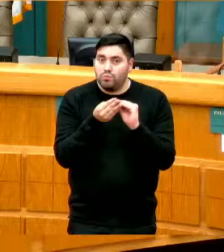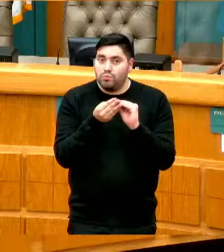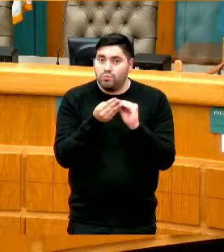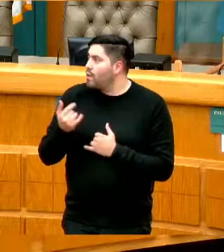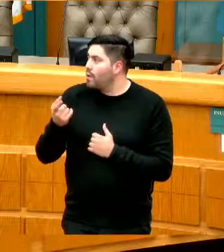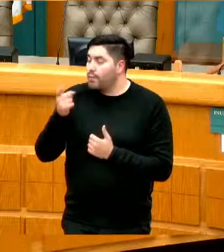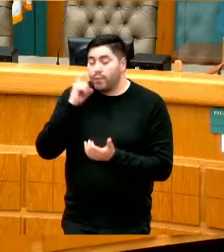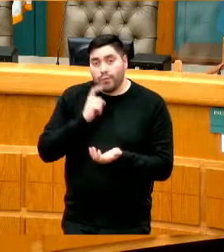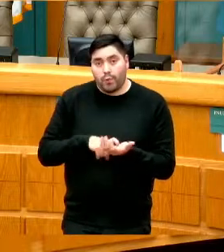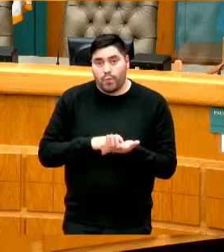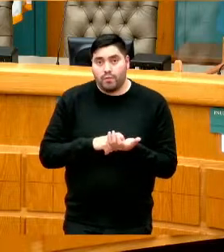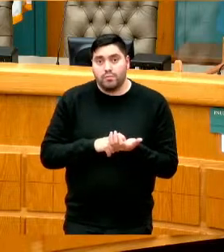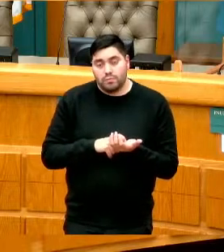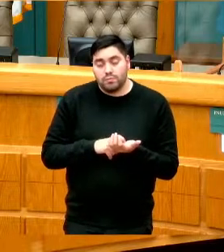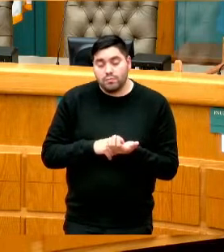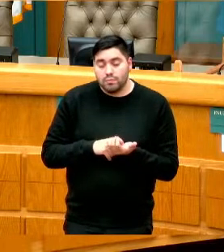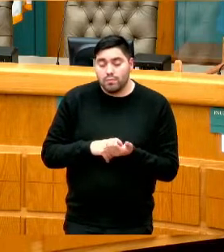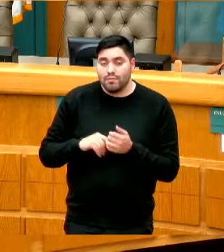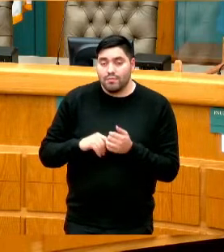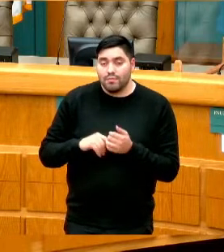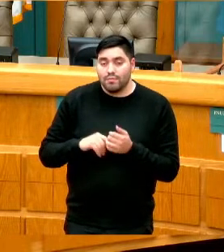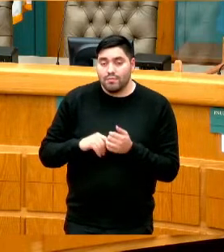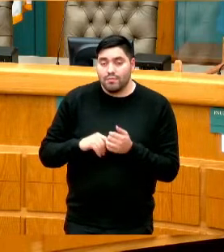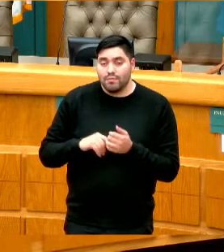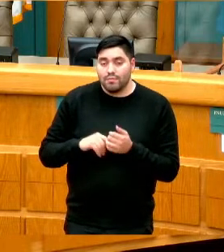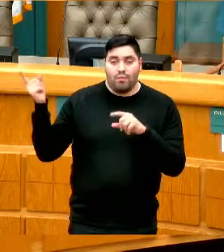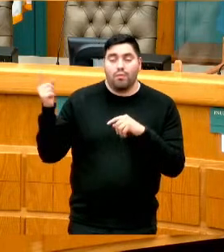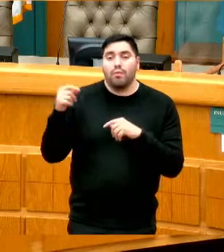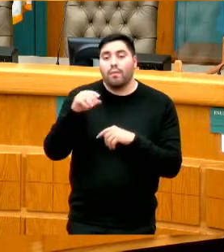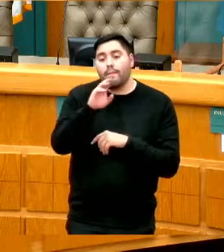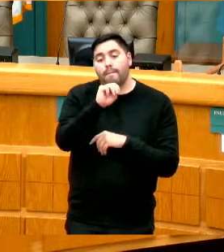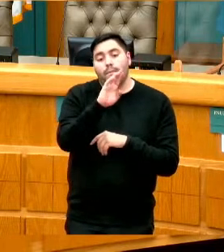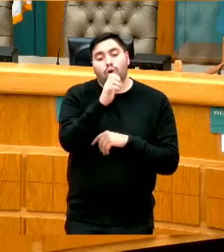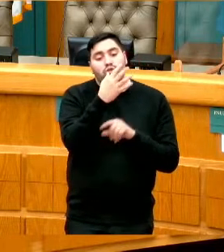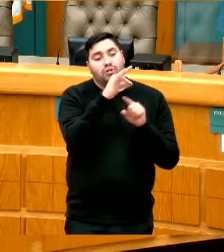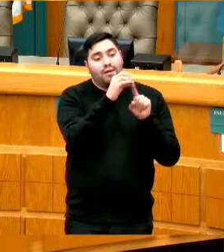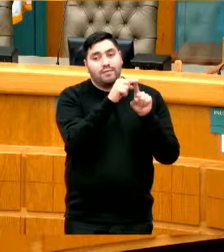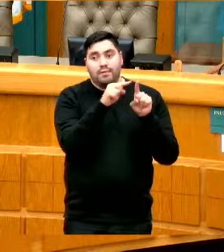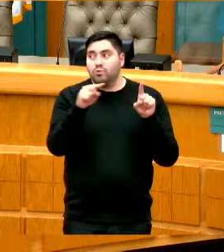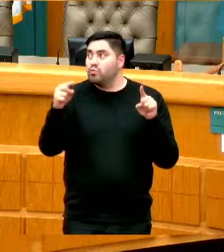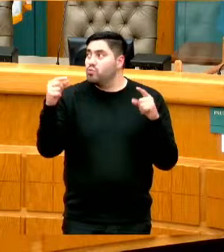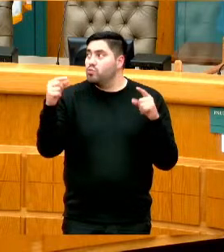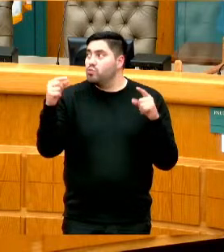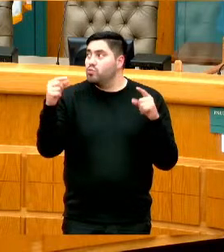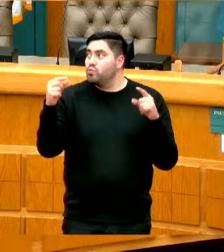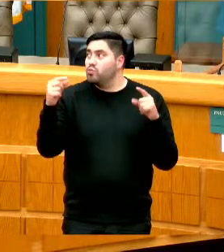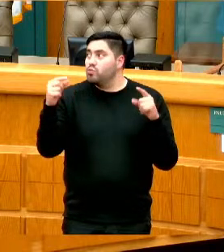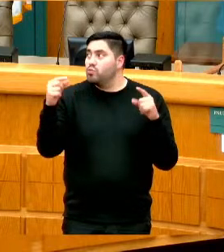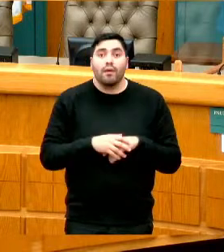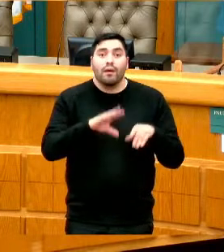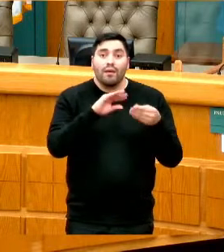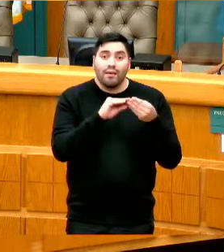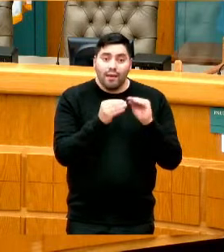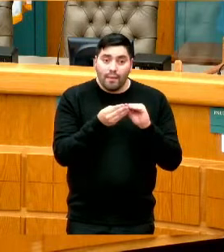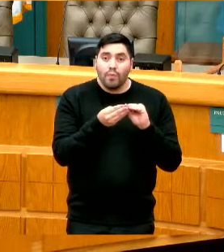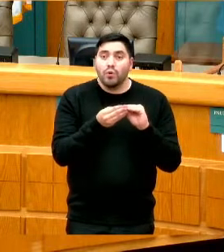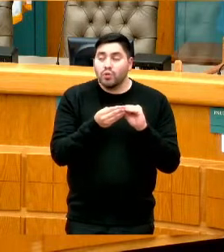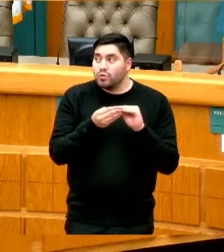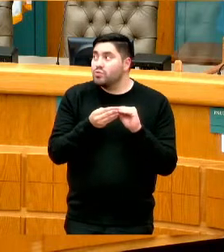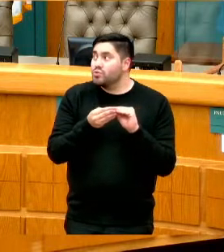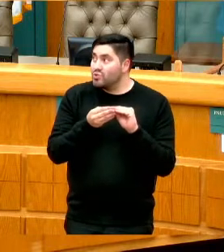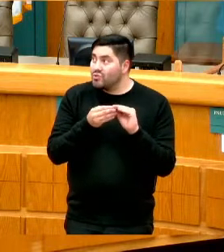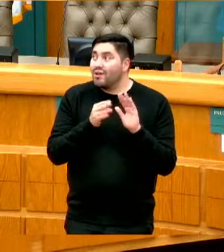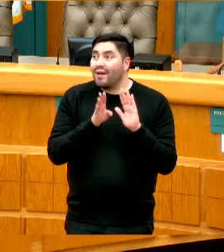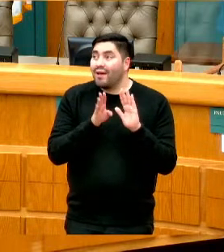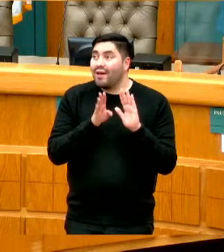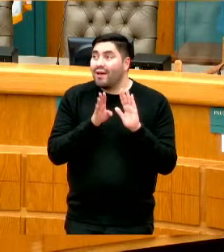you see the slide to my right, you see from March 19th to today how the numbers have kind of dipped